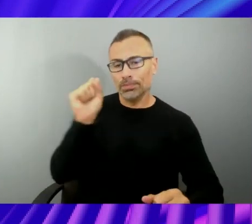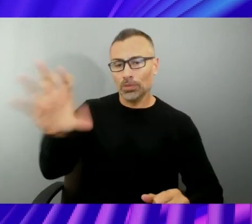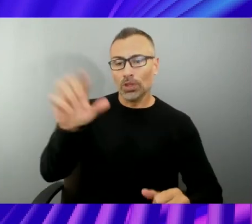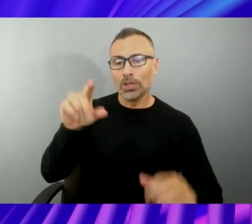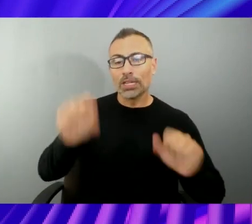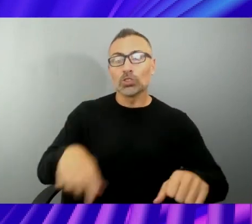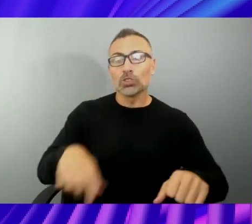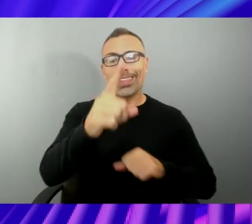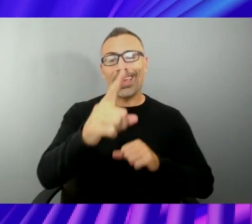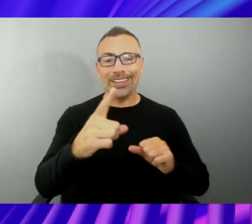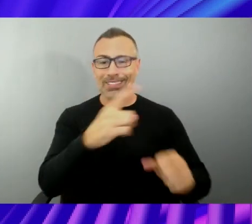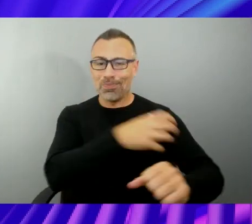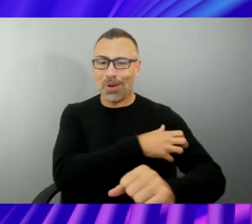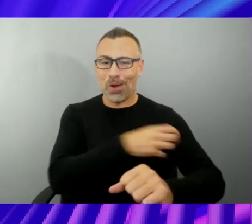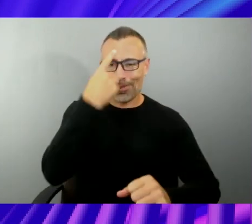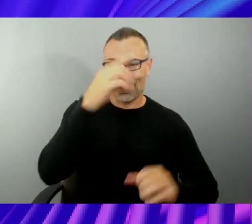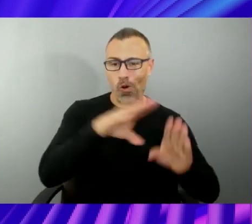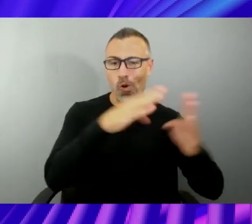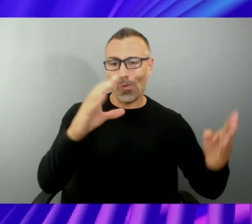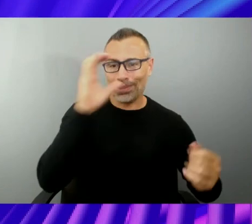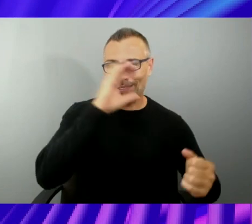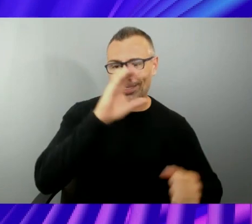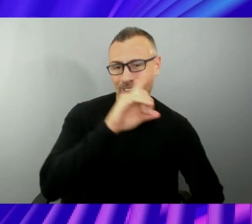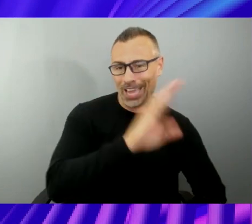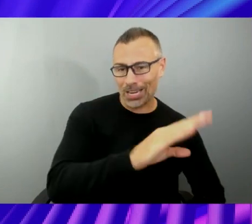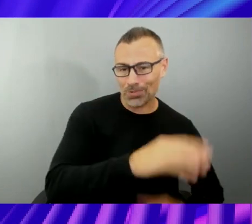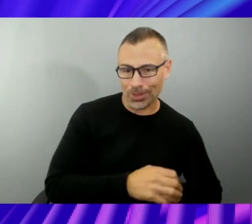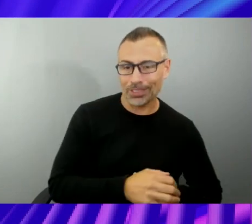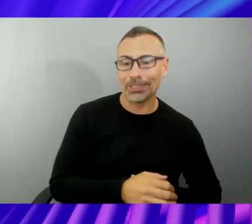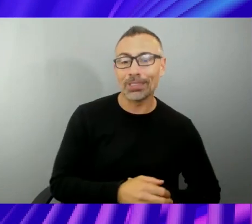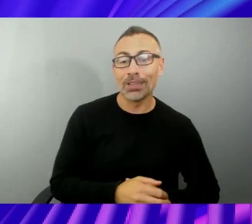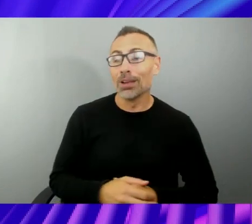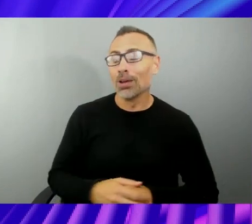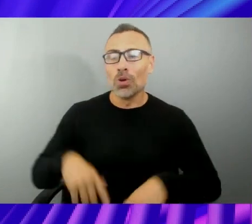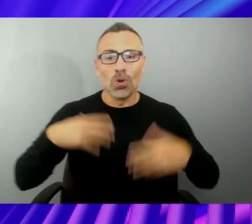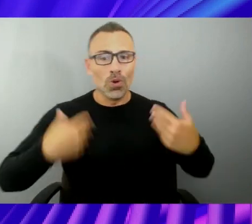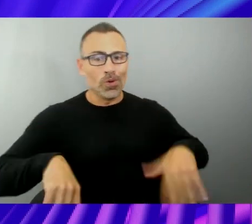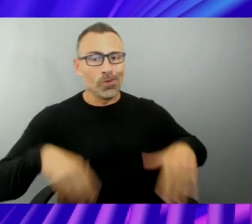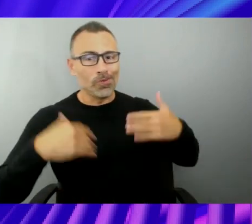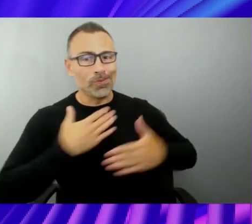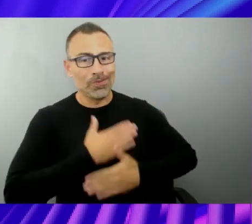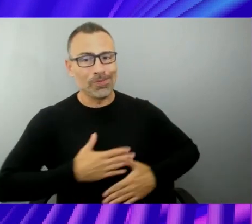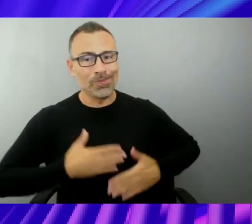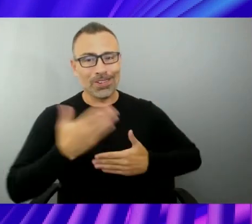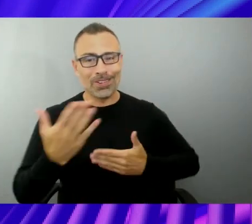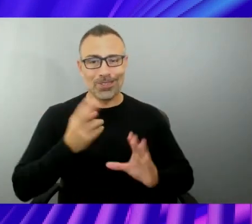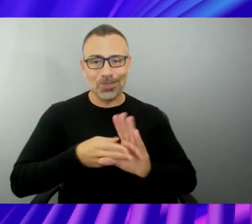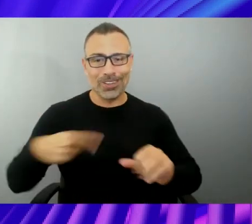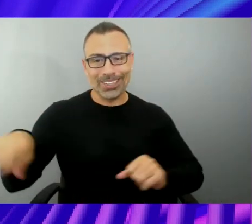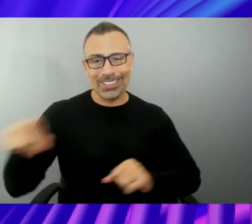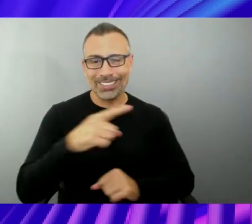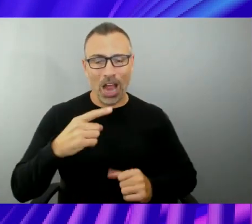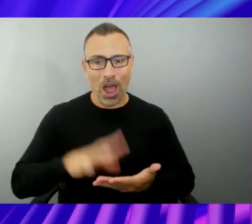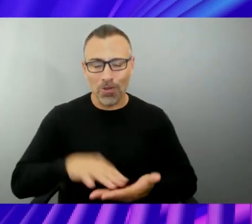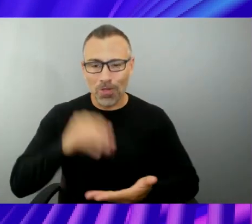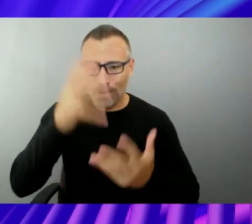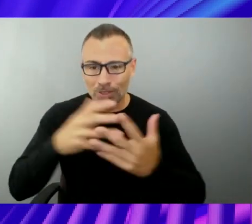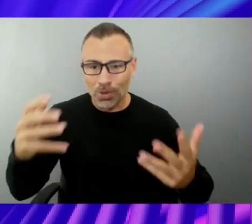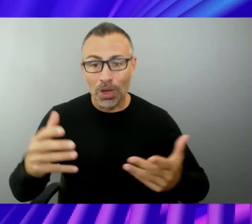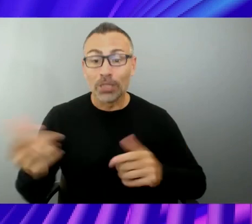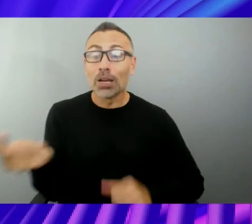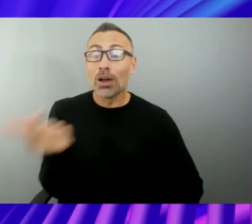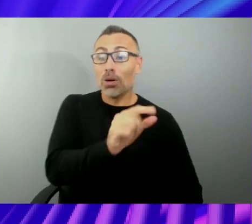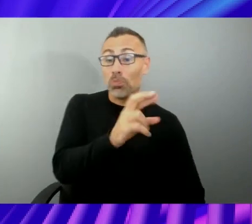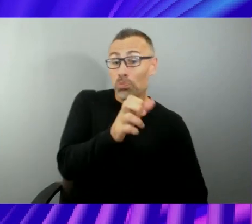Yeah, no, and it's been such a pleasure having you here. I have definitely learned a lot. Brian, do you want to take us out? Yes. So thank you so much for